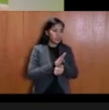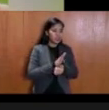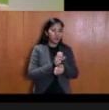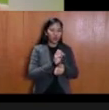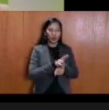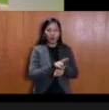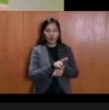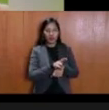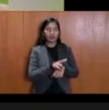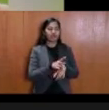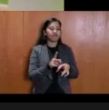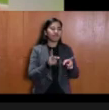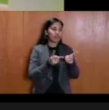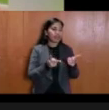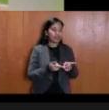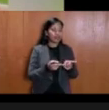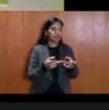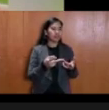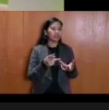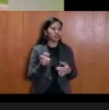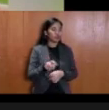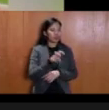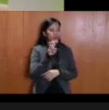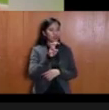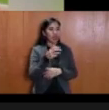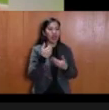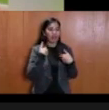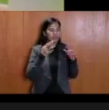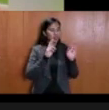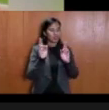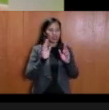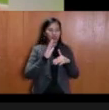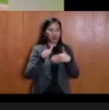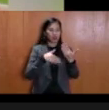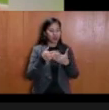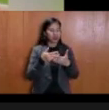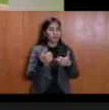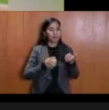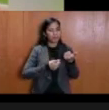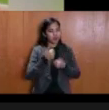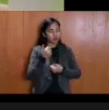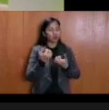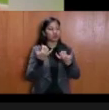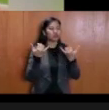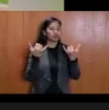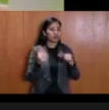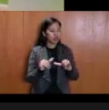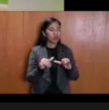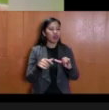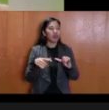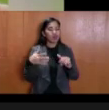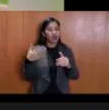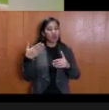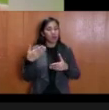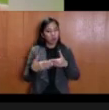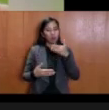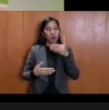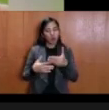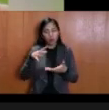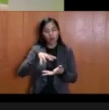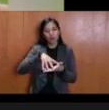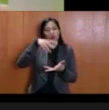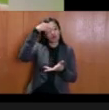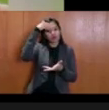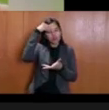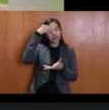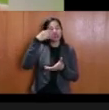all. So most of the destinations actually, I think, are still, learning and are still trying